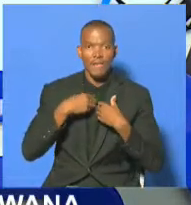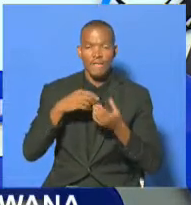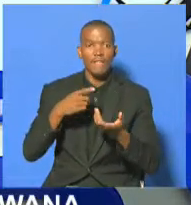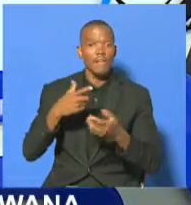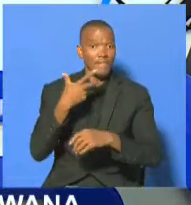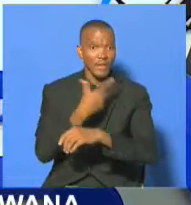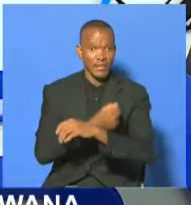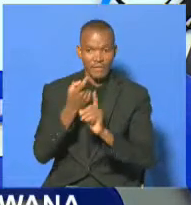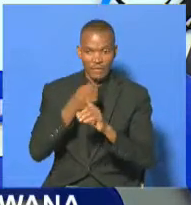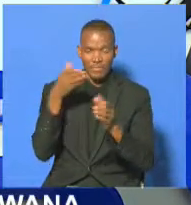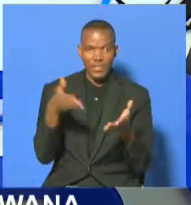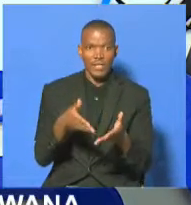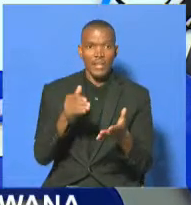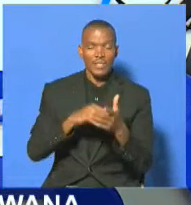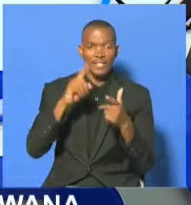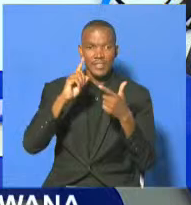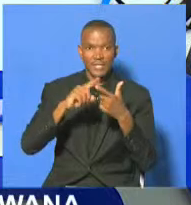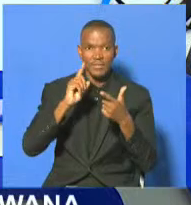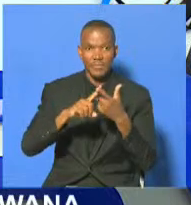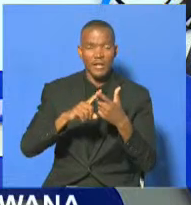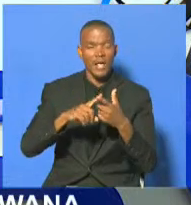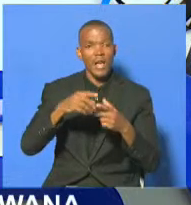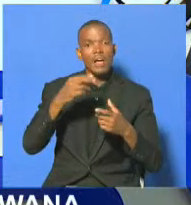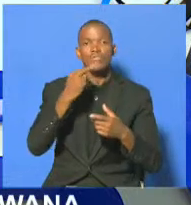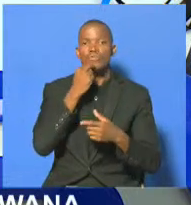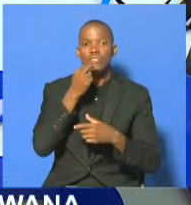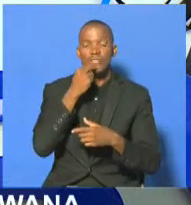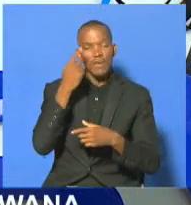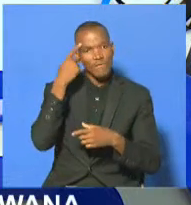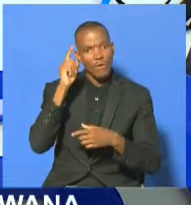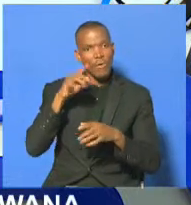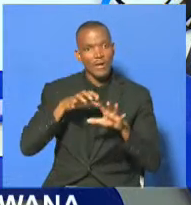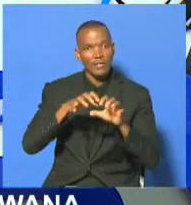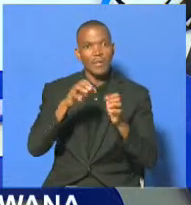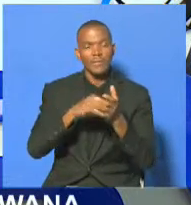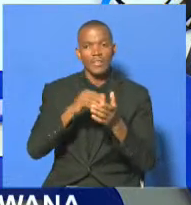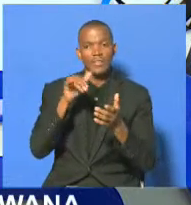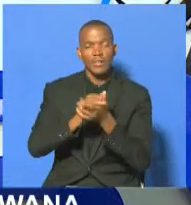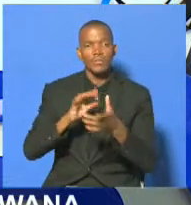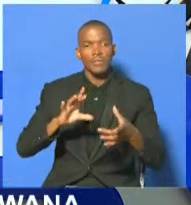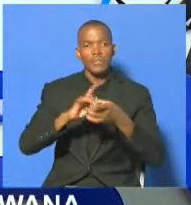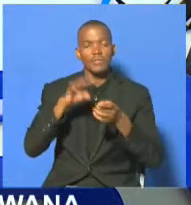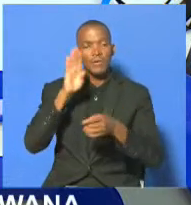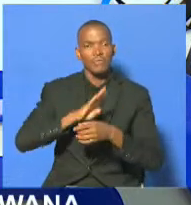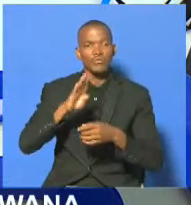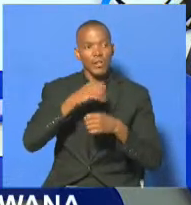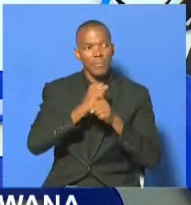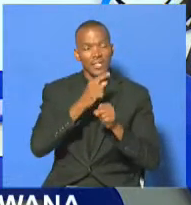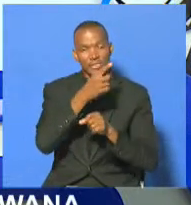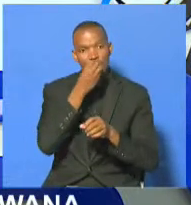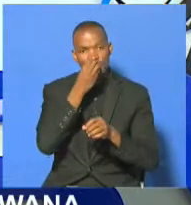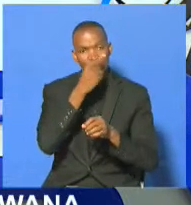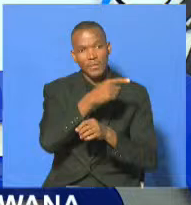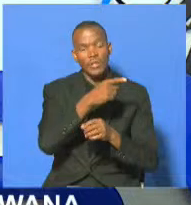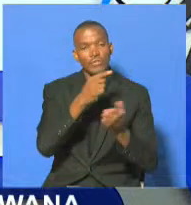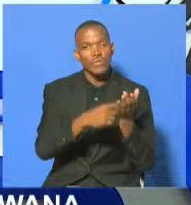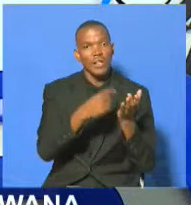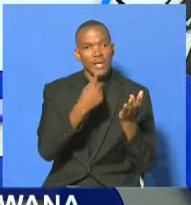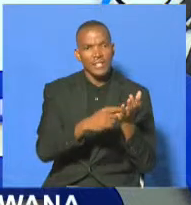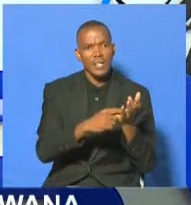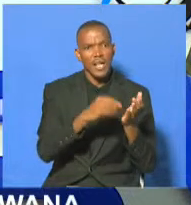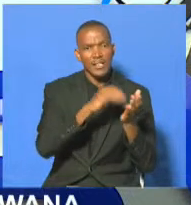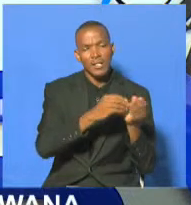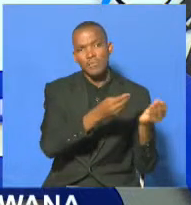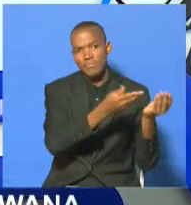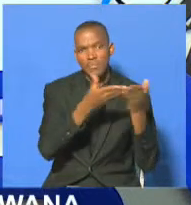here. The second one is animal nutrition, where we have to partner with the Botswana to do feeds in Uganda and